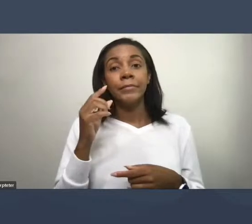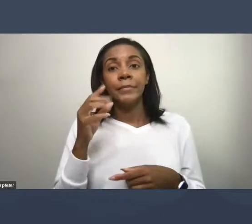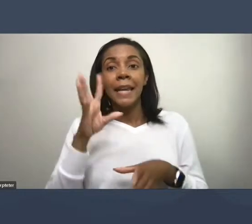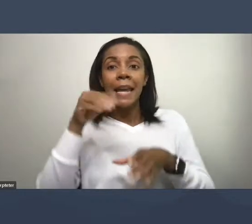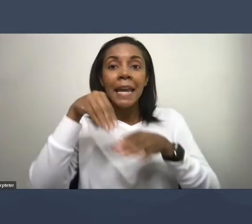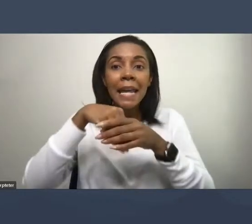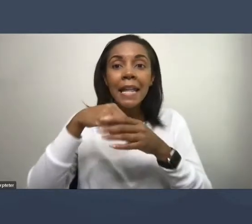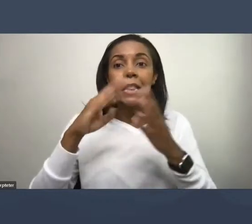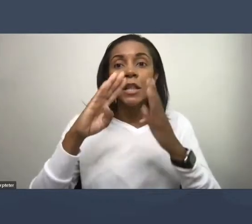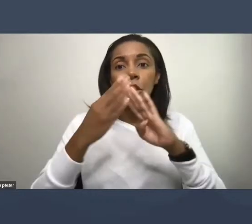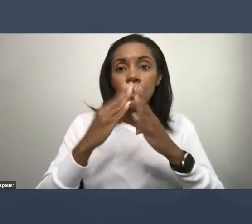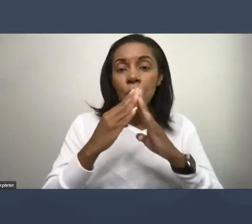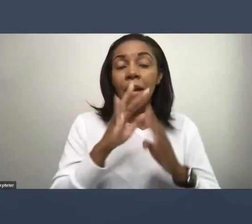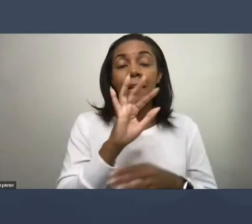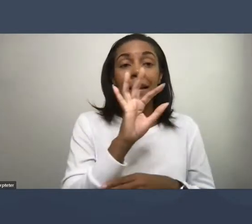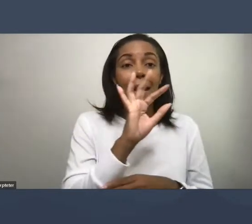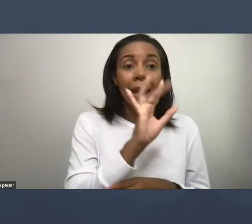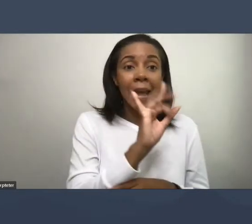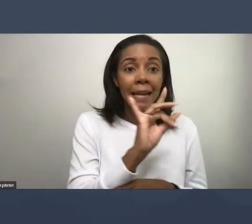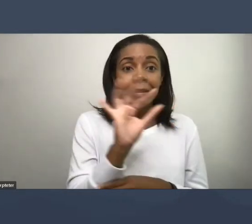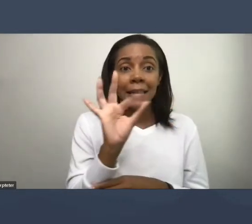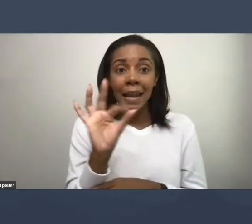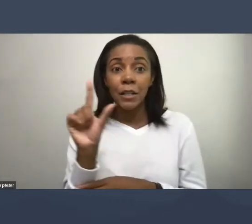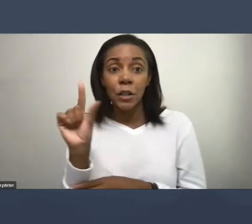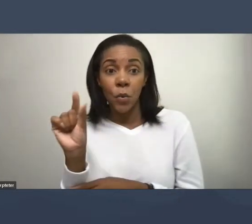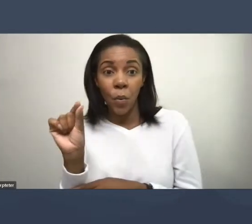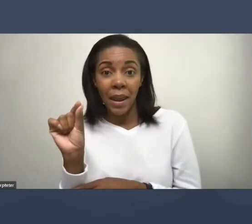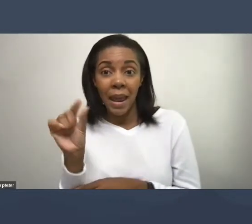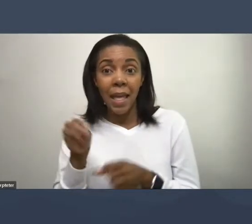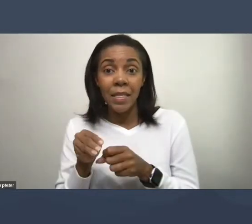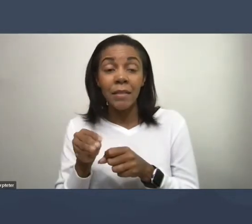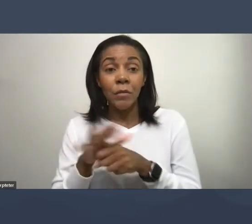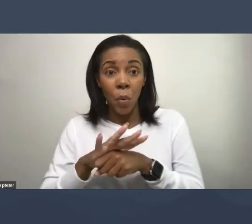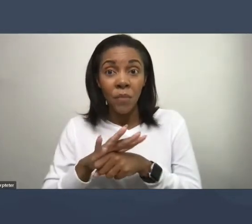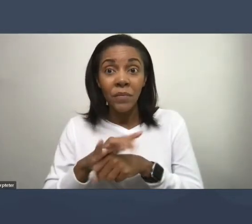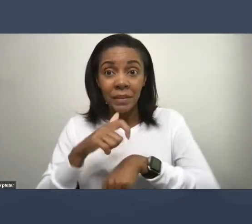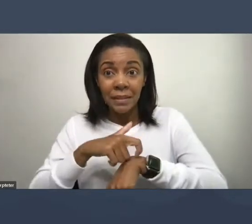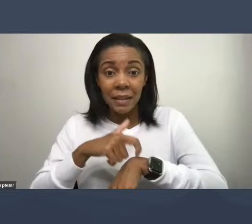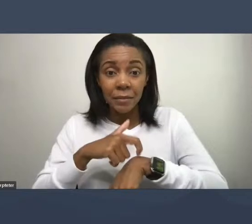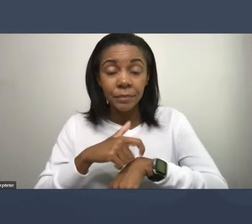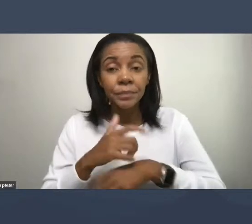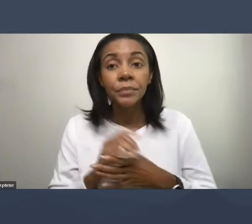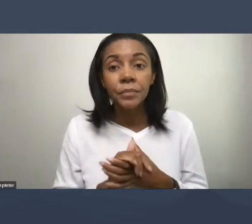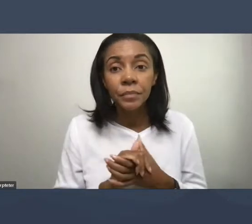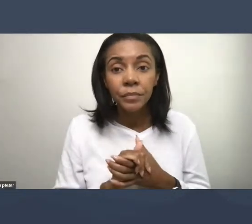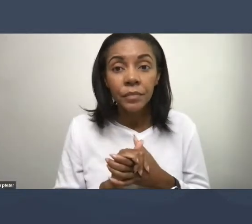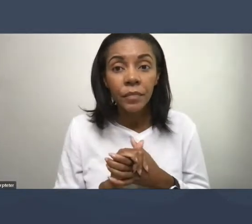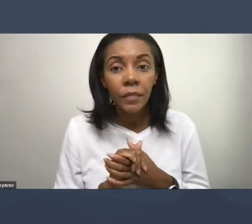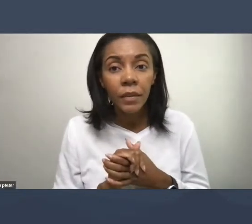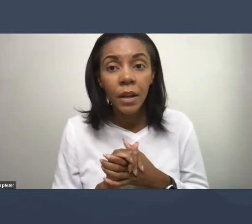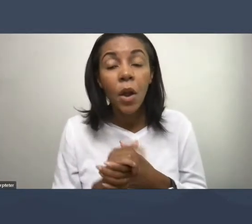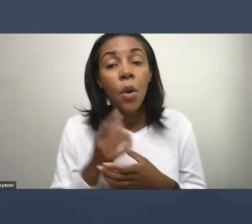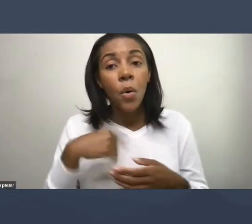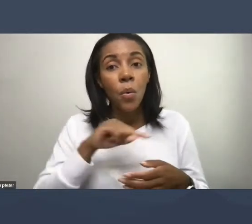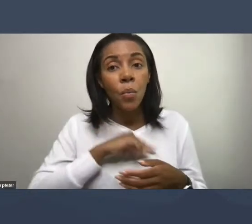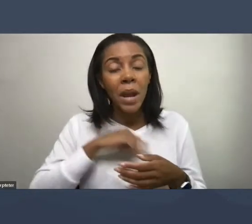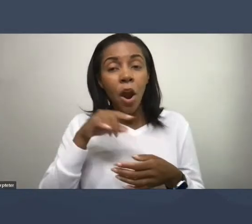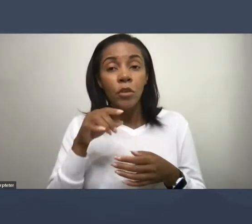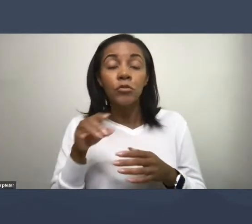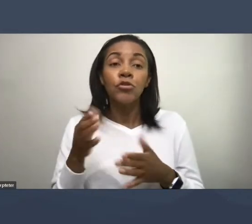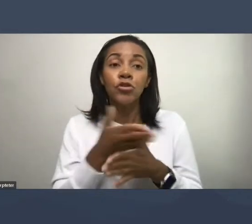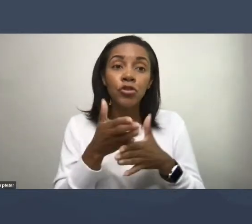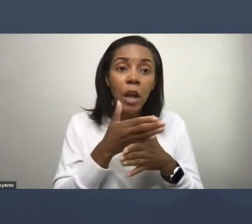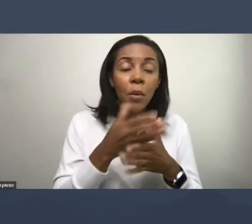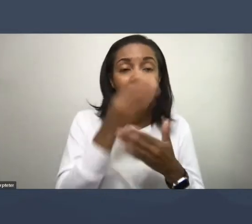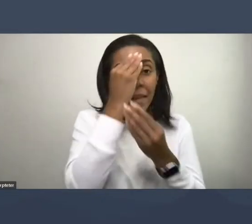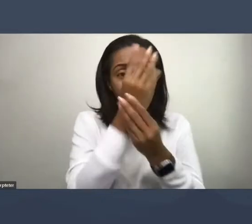in 18, 19, 20, even during the pandemic, of having community involvement, community meetings, sharing what we're finding as we're going, because we're learning